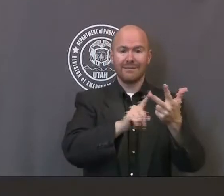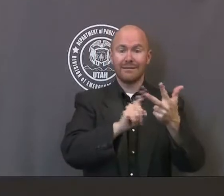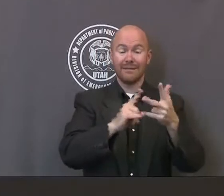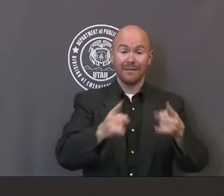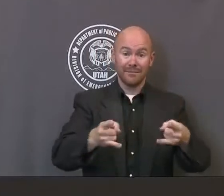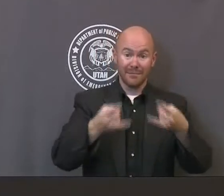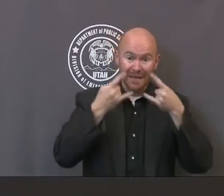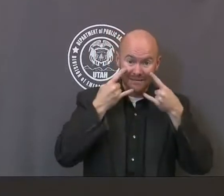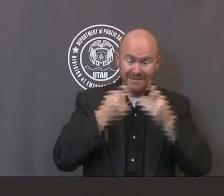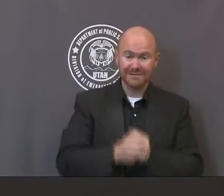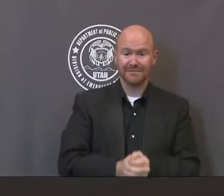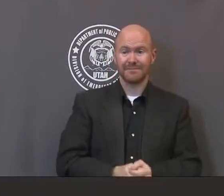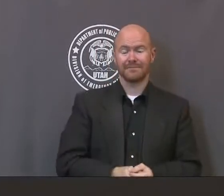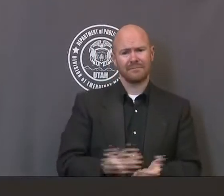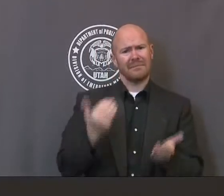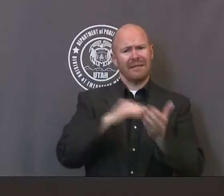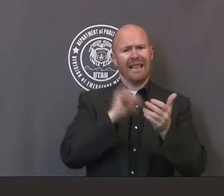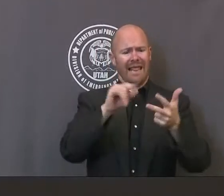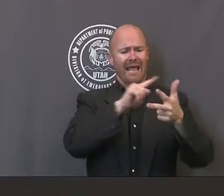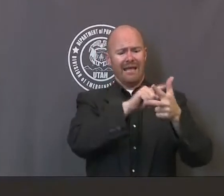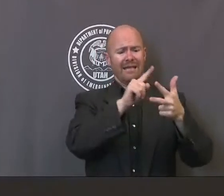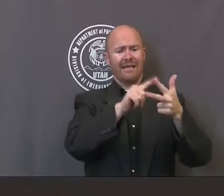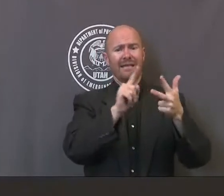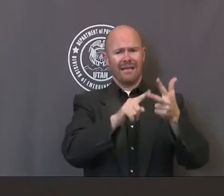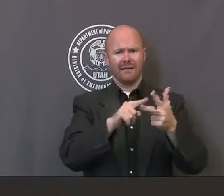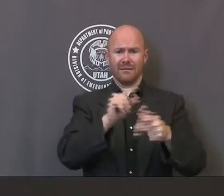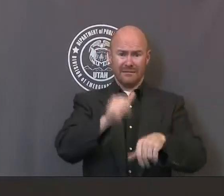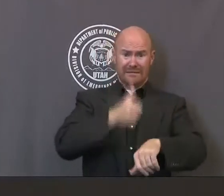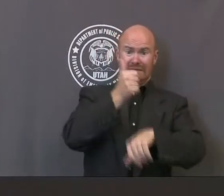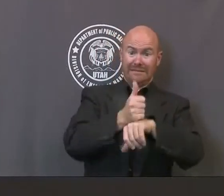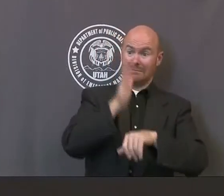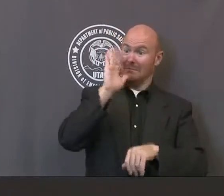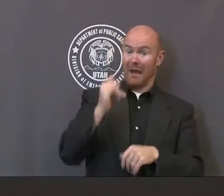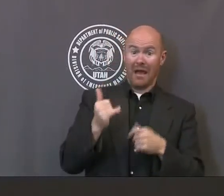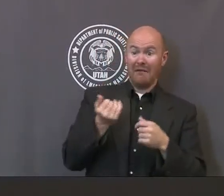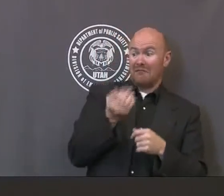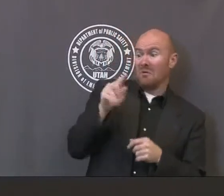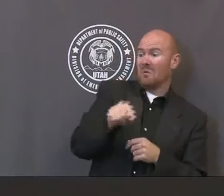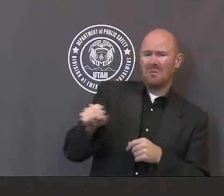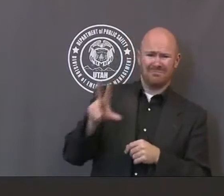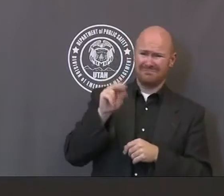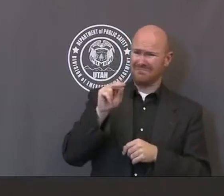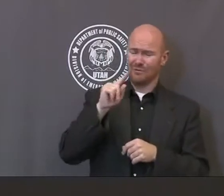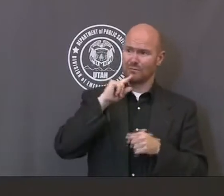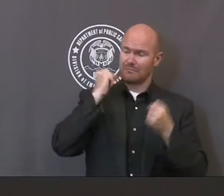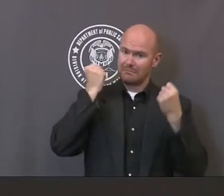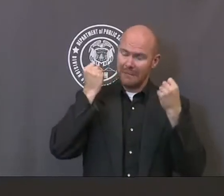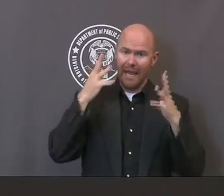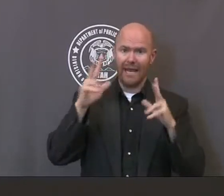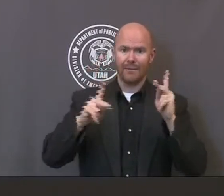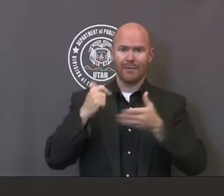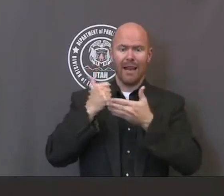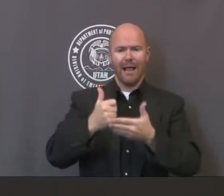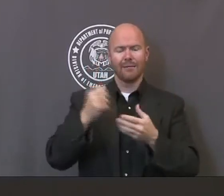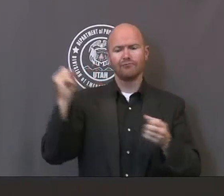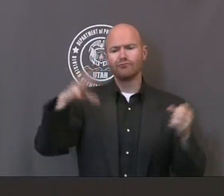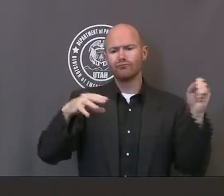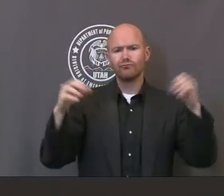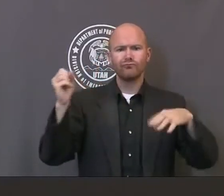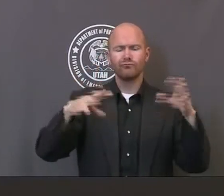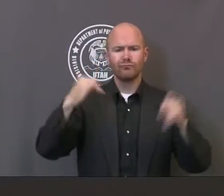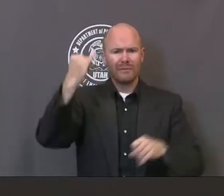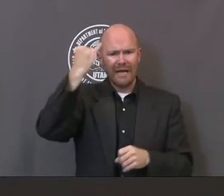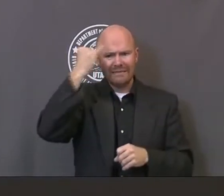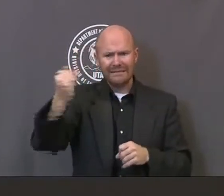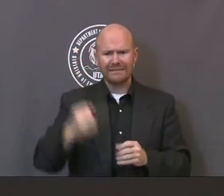the collaborative work of so many people. I'm just thinking